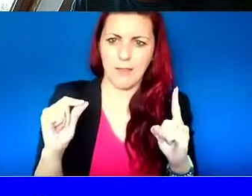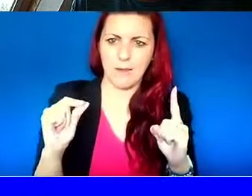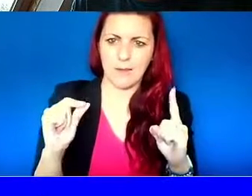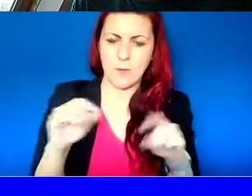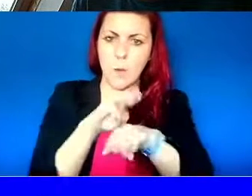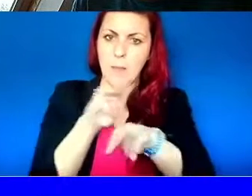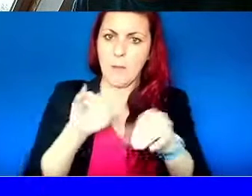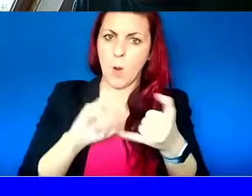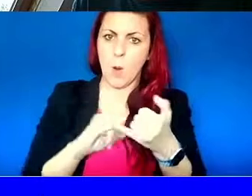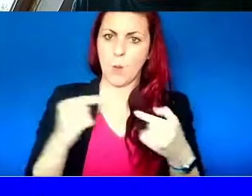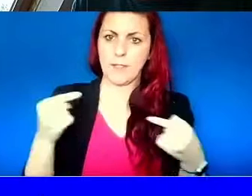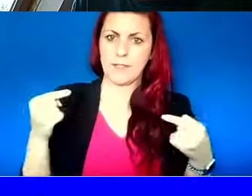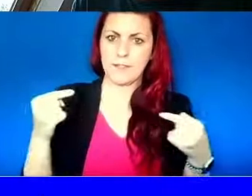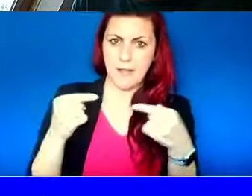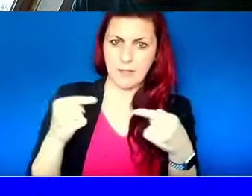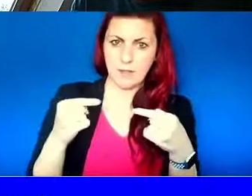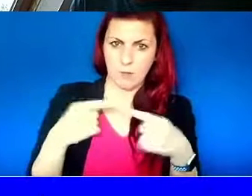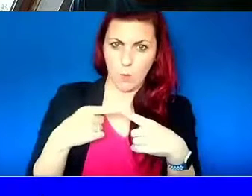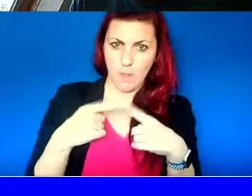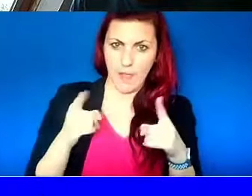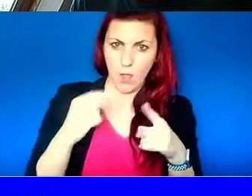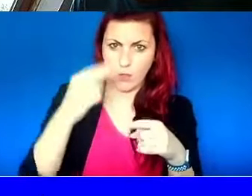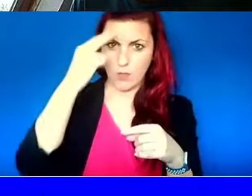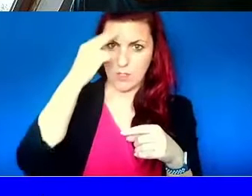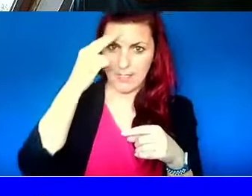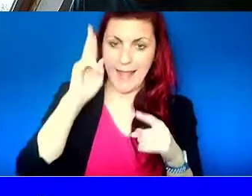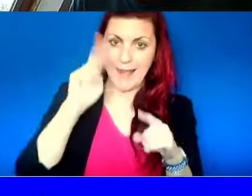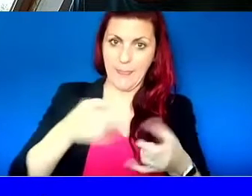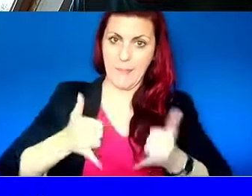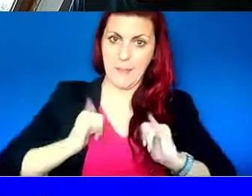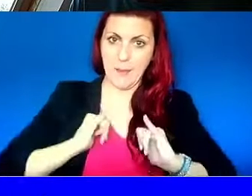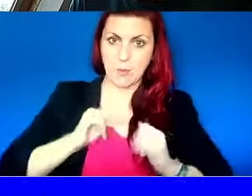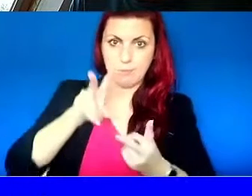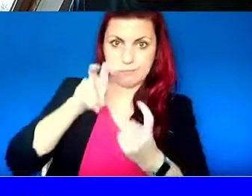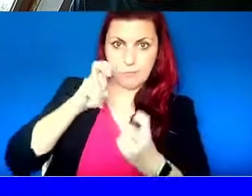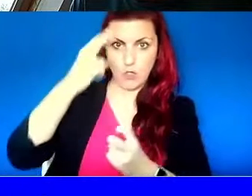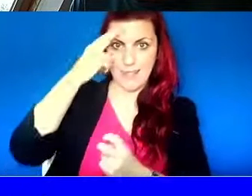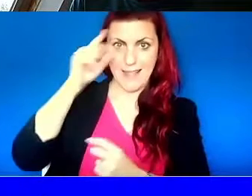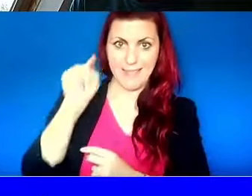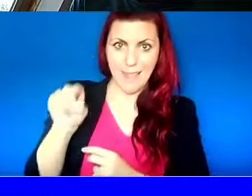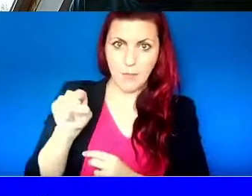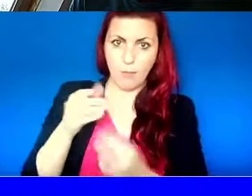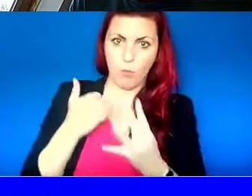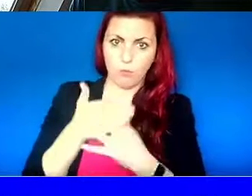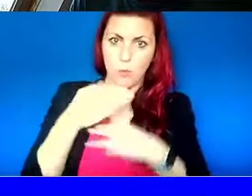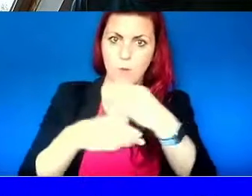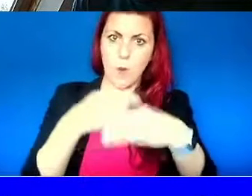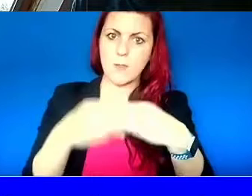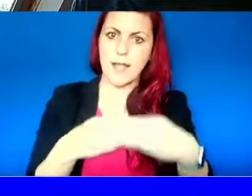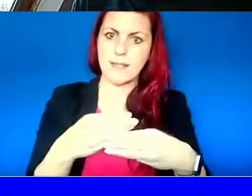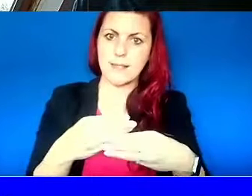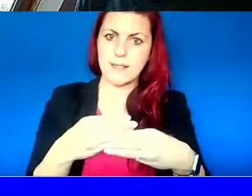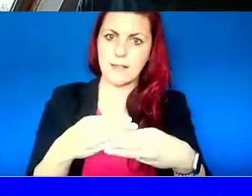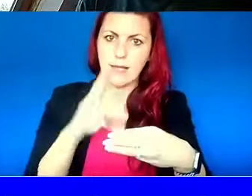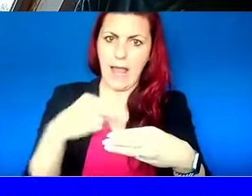defendants understand and be understood in the process